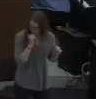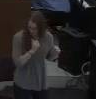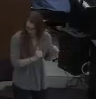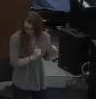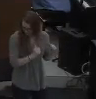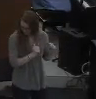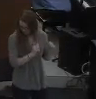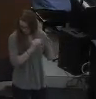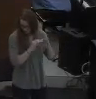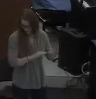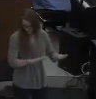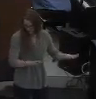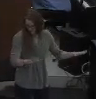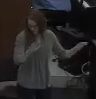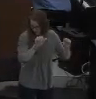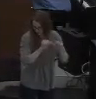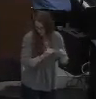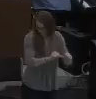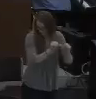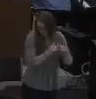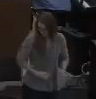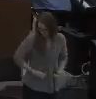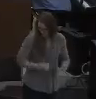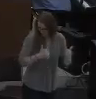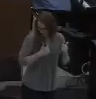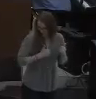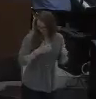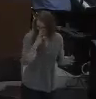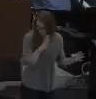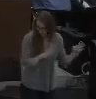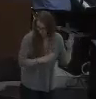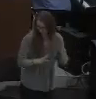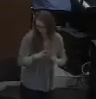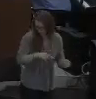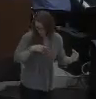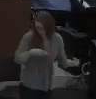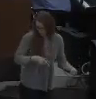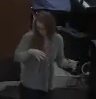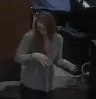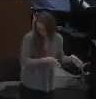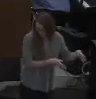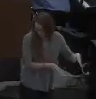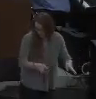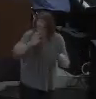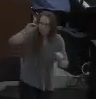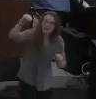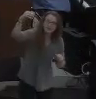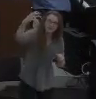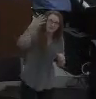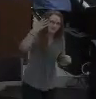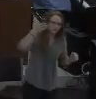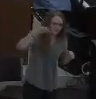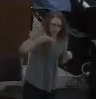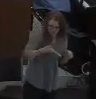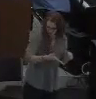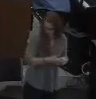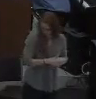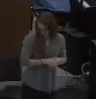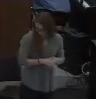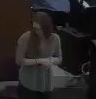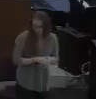day, and sheds along life's troubled path bright sunshine on my